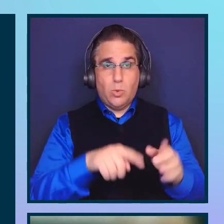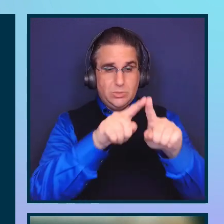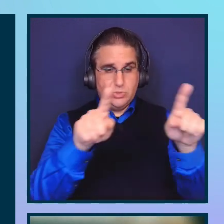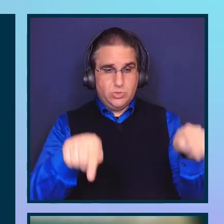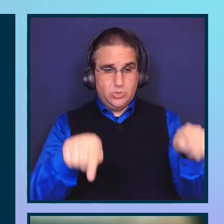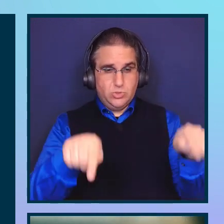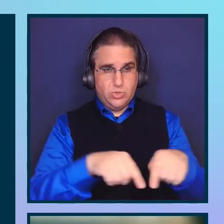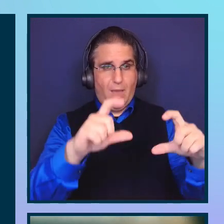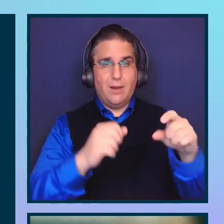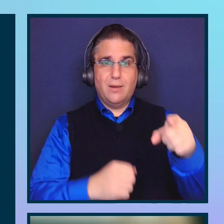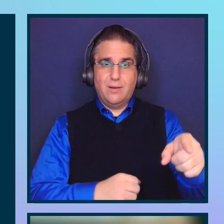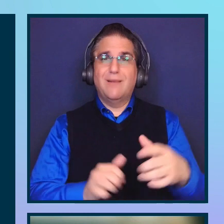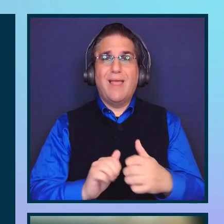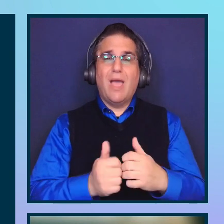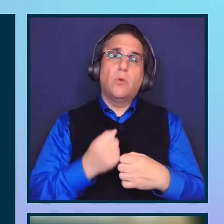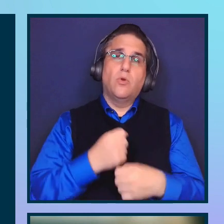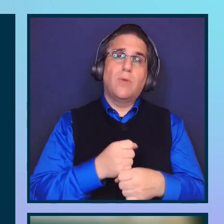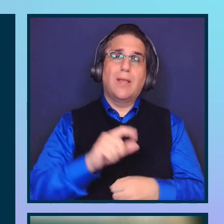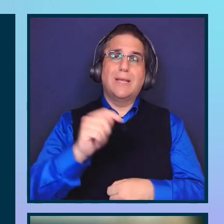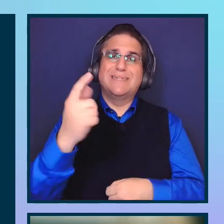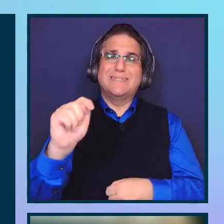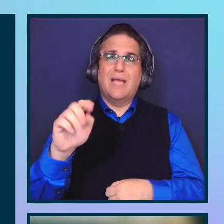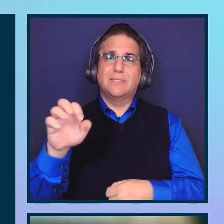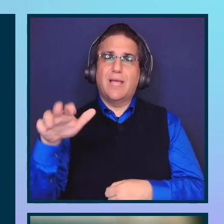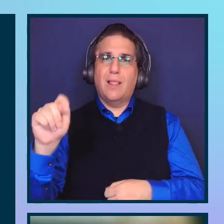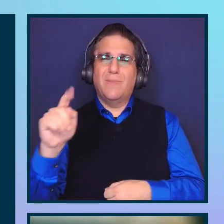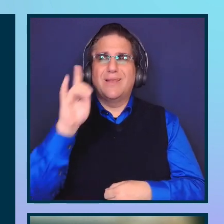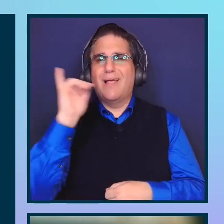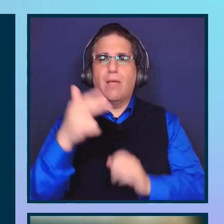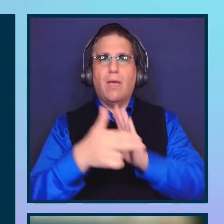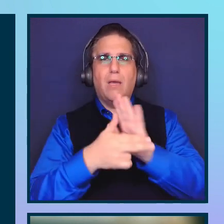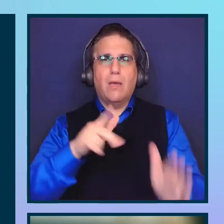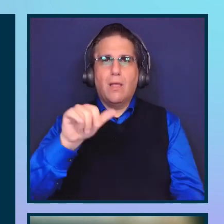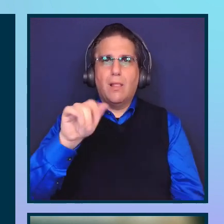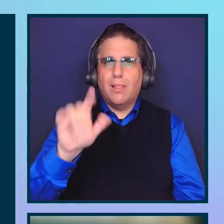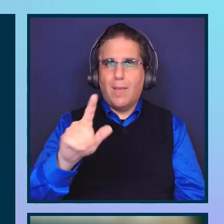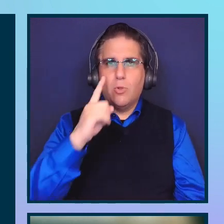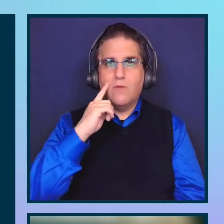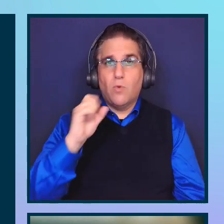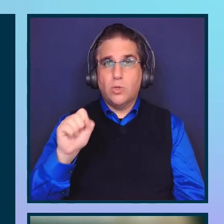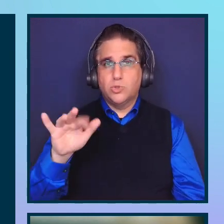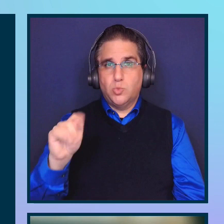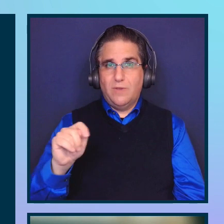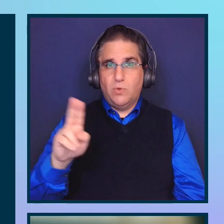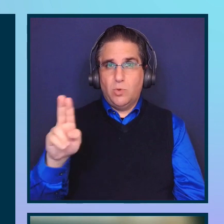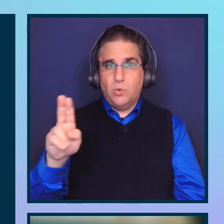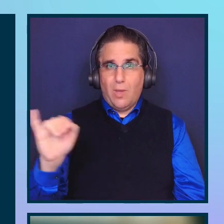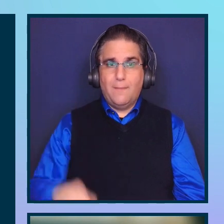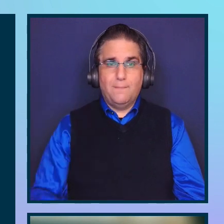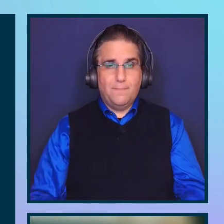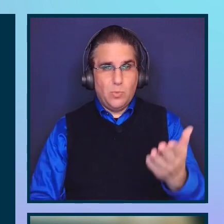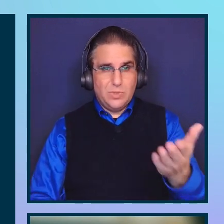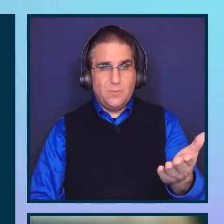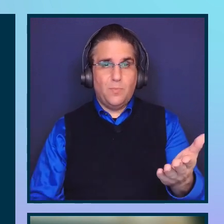of how to create a text element, kind of like a label when you're using Swiftui. So you see here, we've got